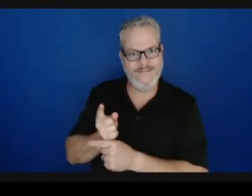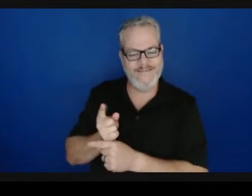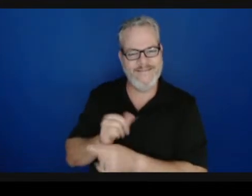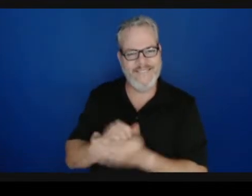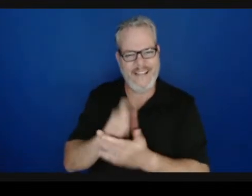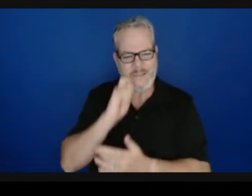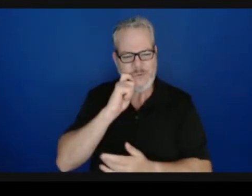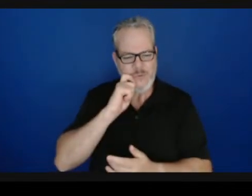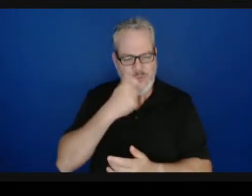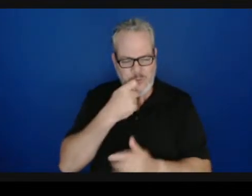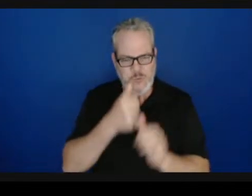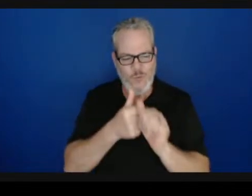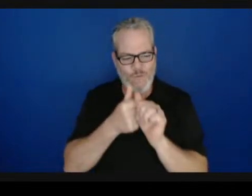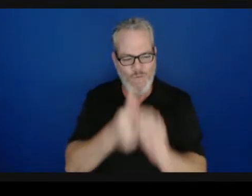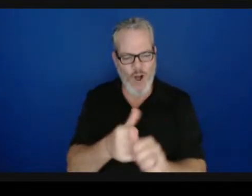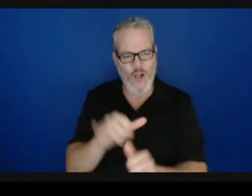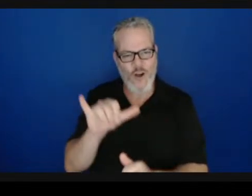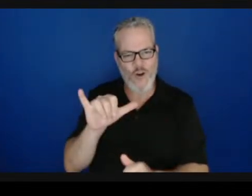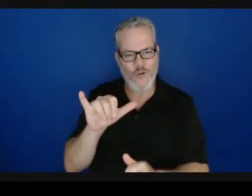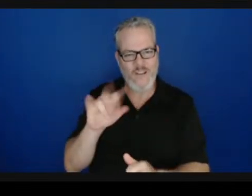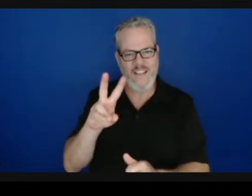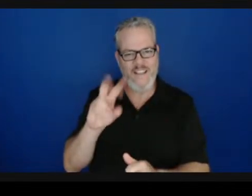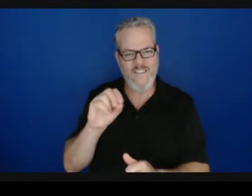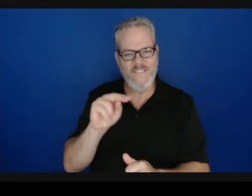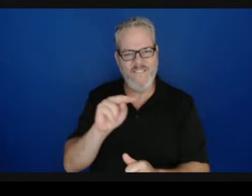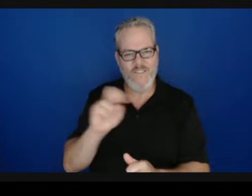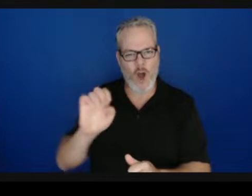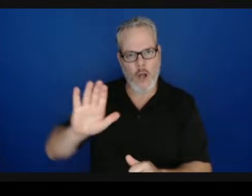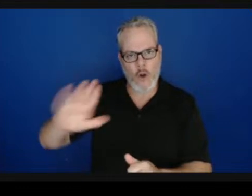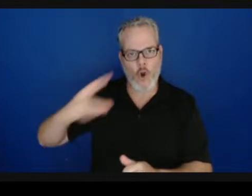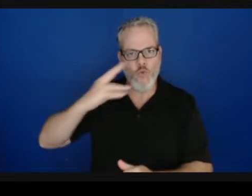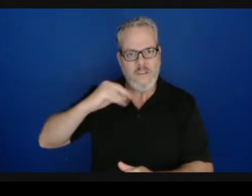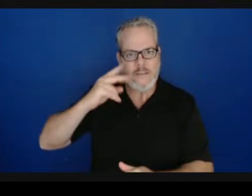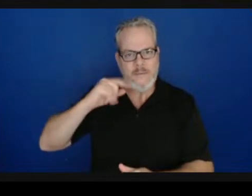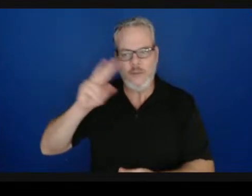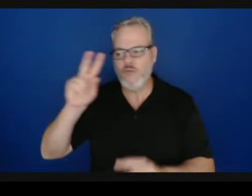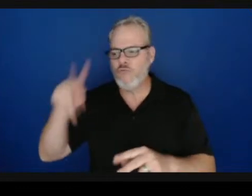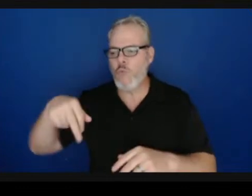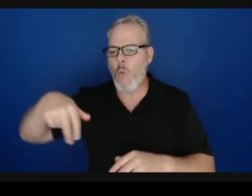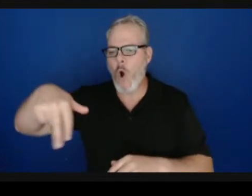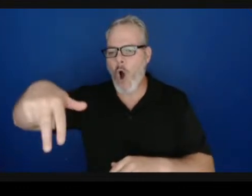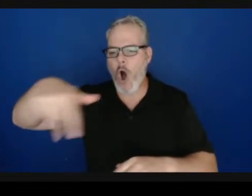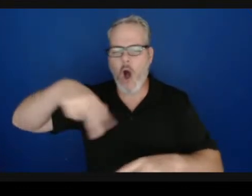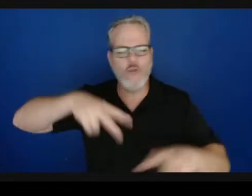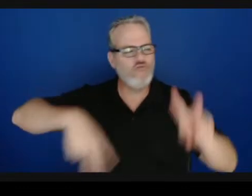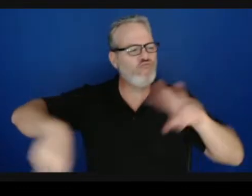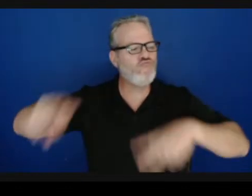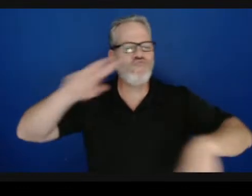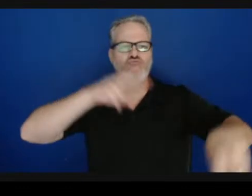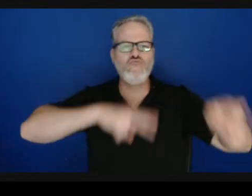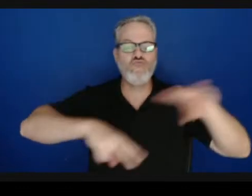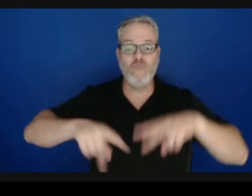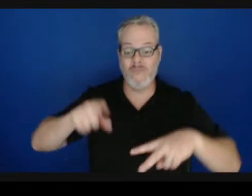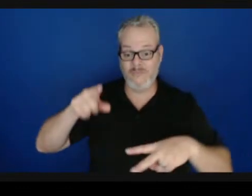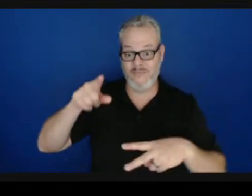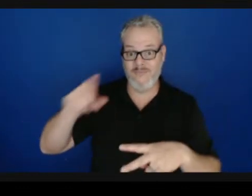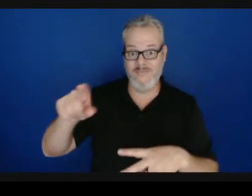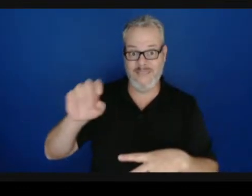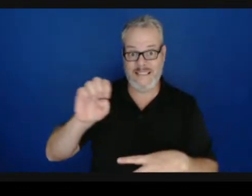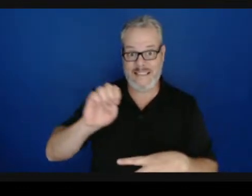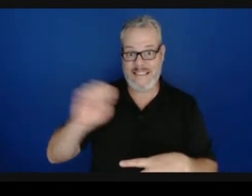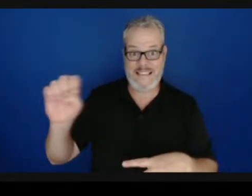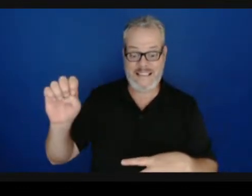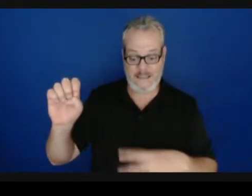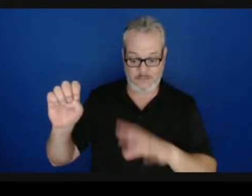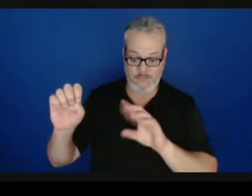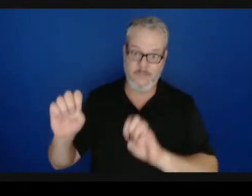Yvonne's experience as she's reported going out there and tracking the crack spring, not just on the east rift, but southwest rift as well, and